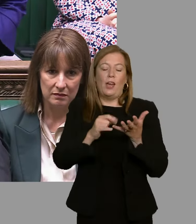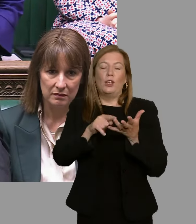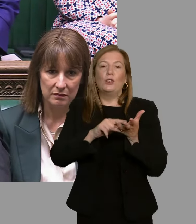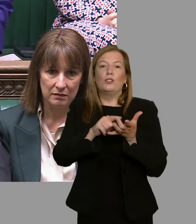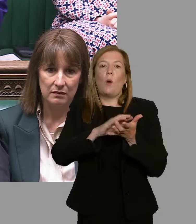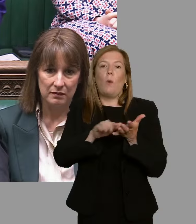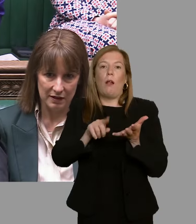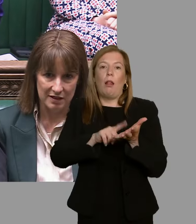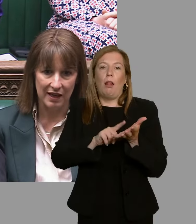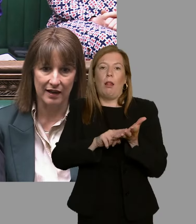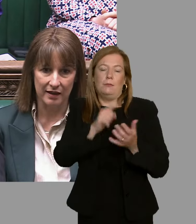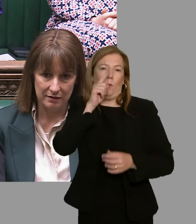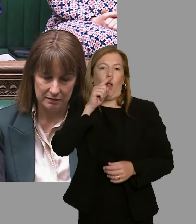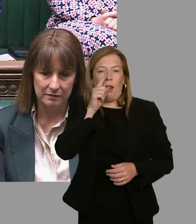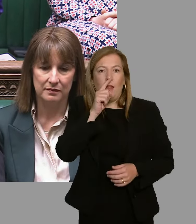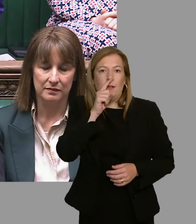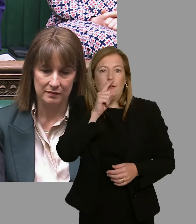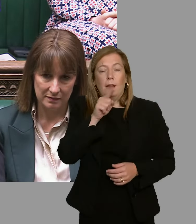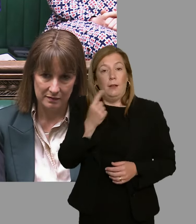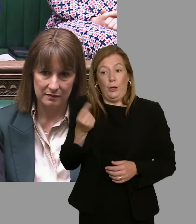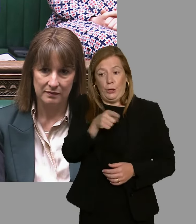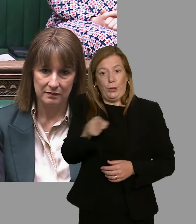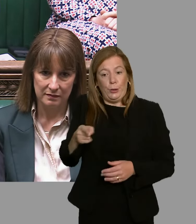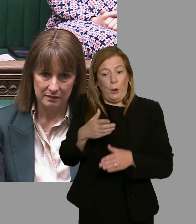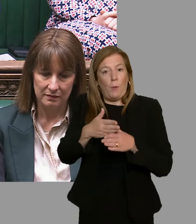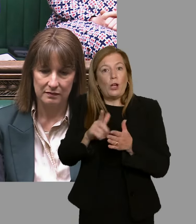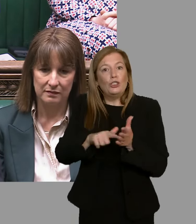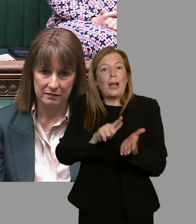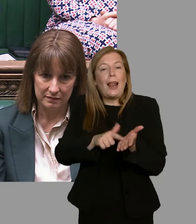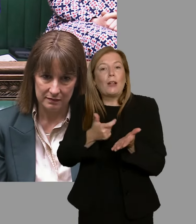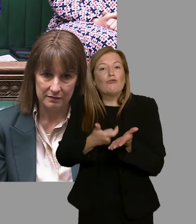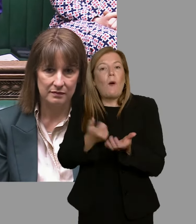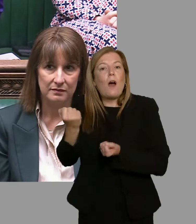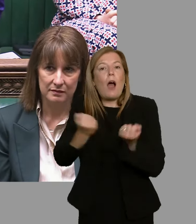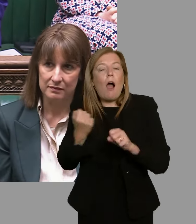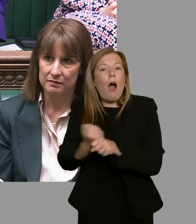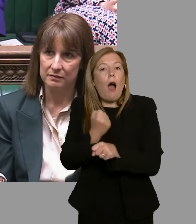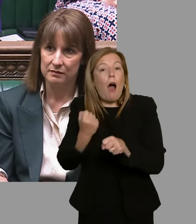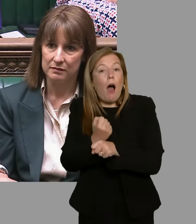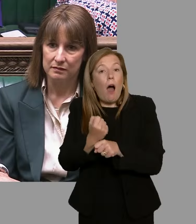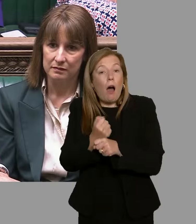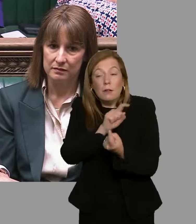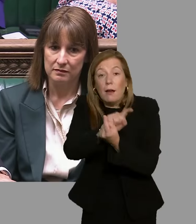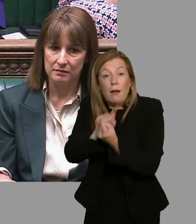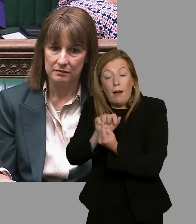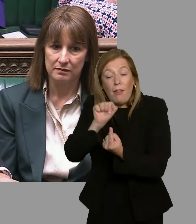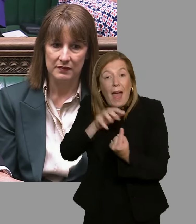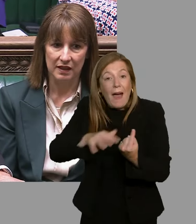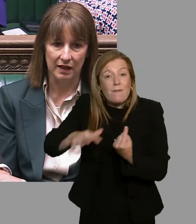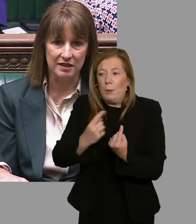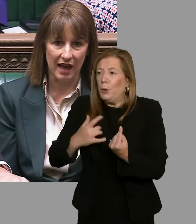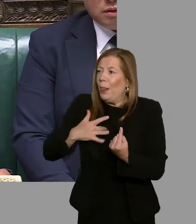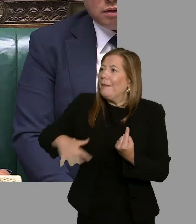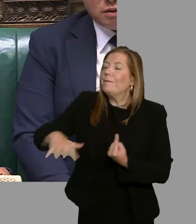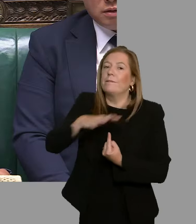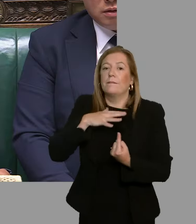at JLR, their families and their communities, to tell them she would rip up the deal that protects their